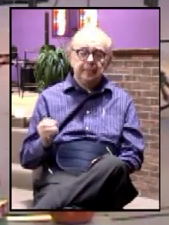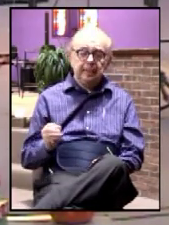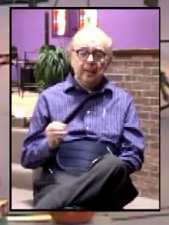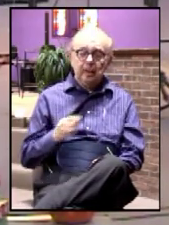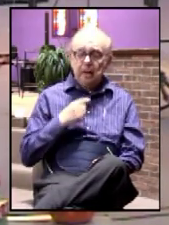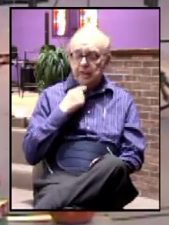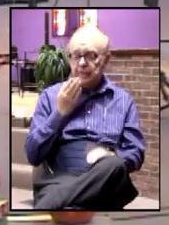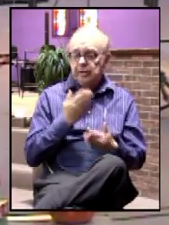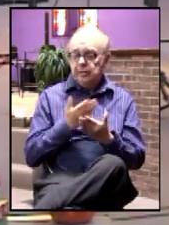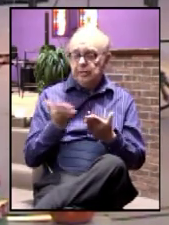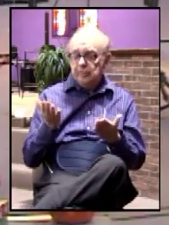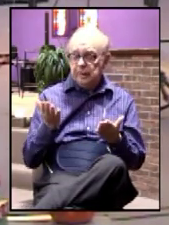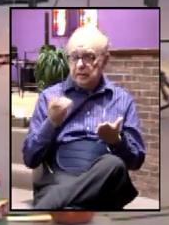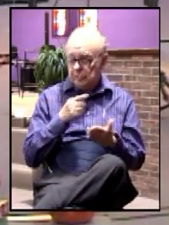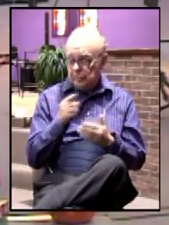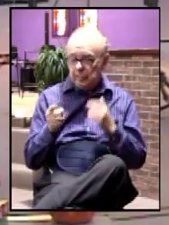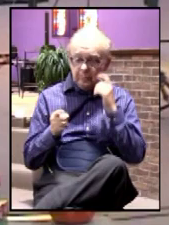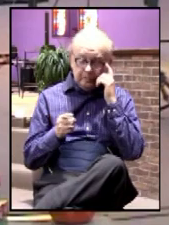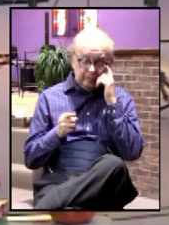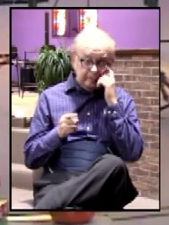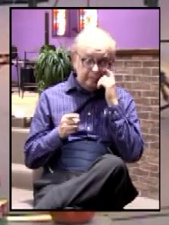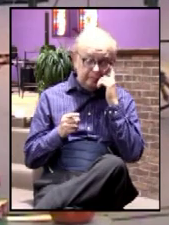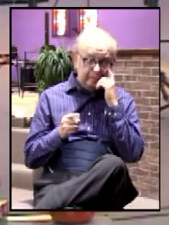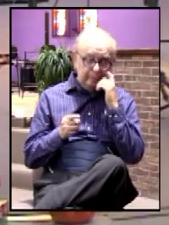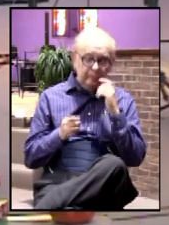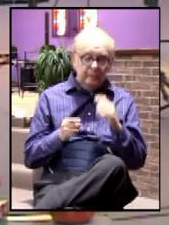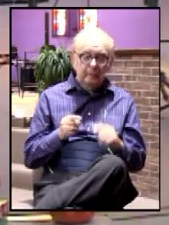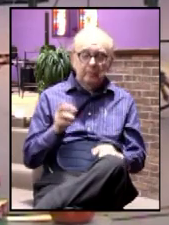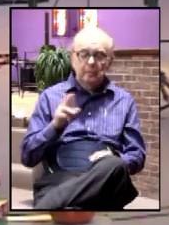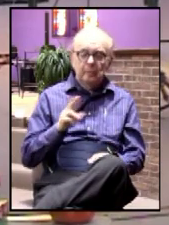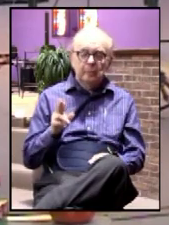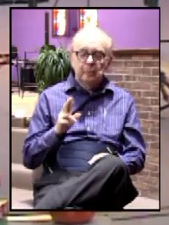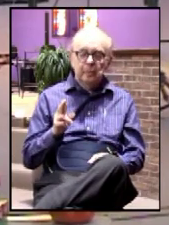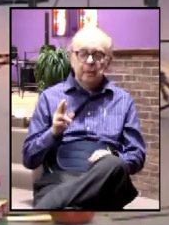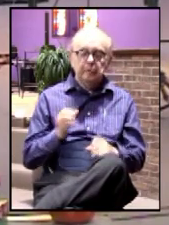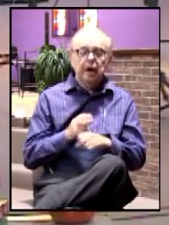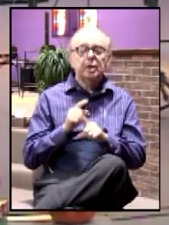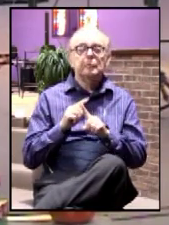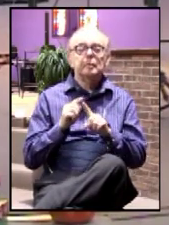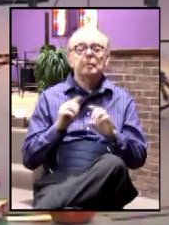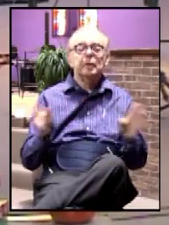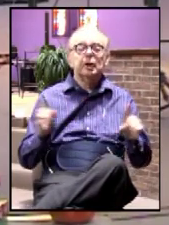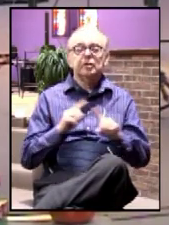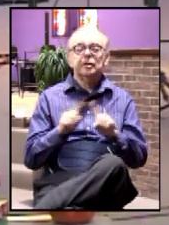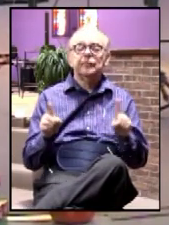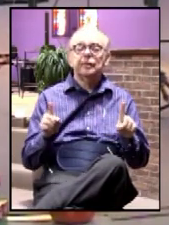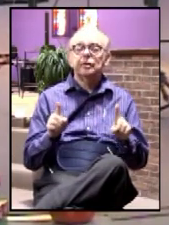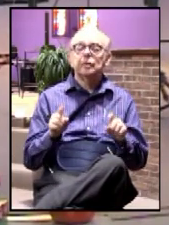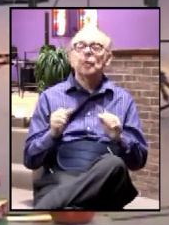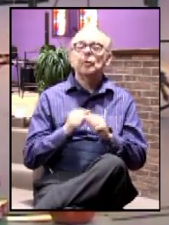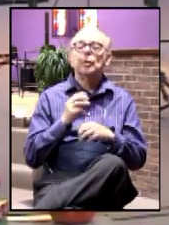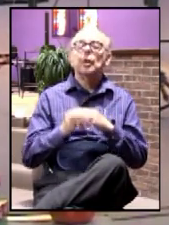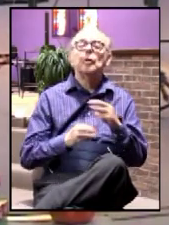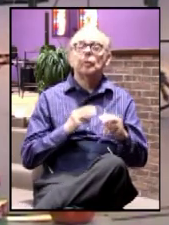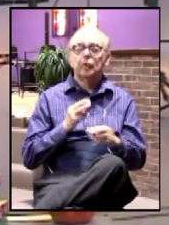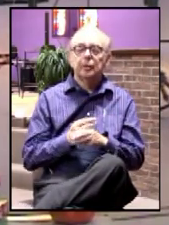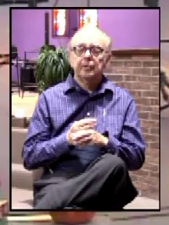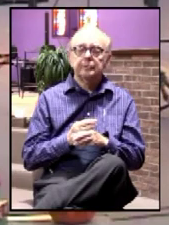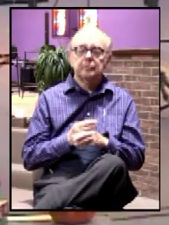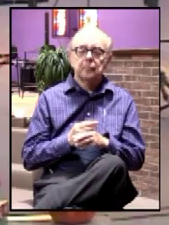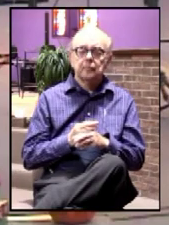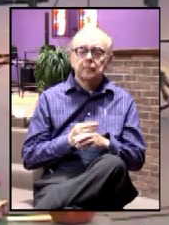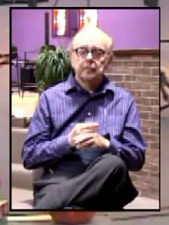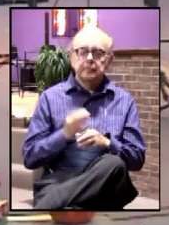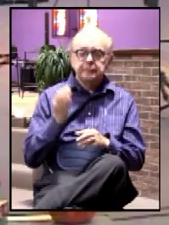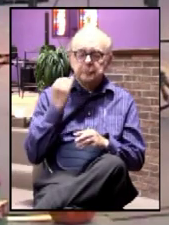And can I say something to you all? He really made a big difference in the world.